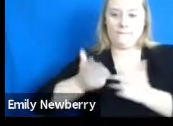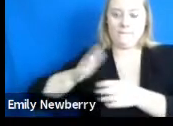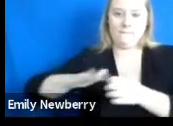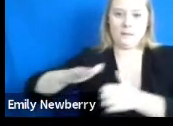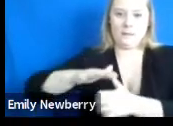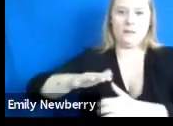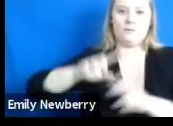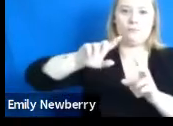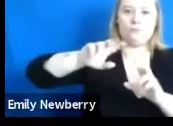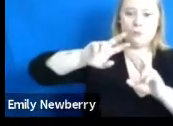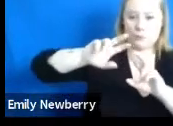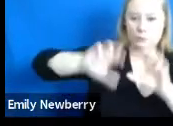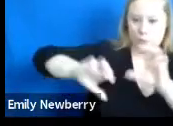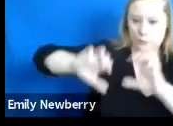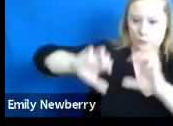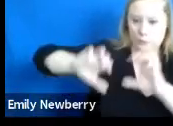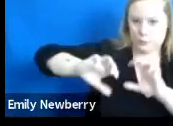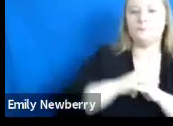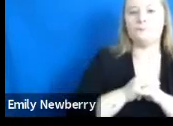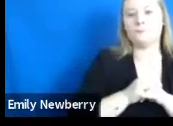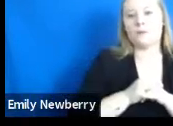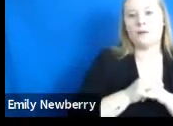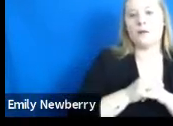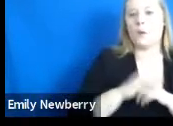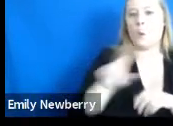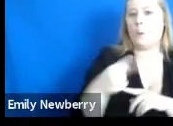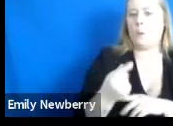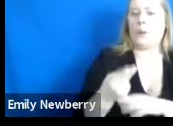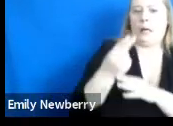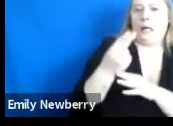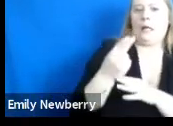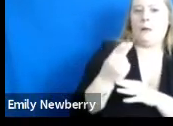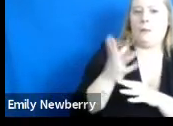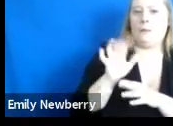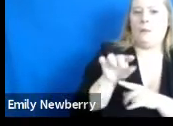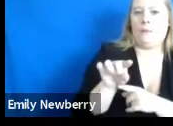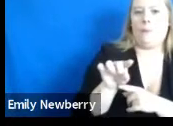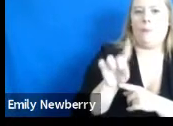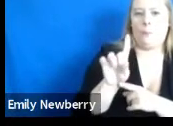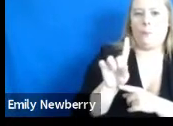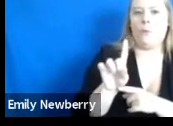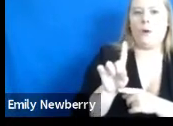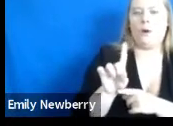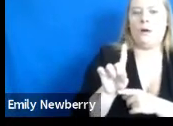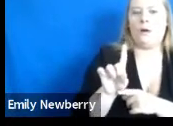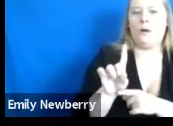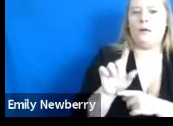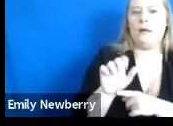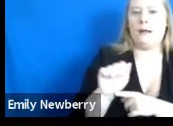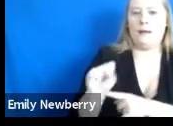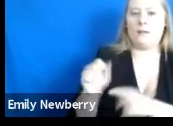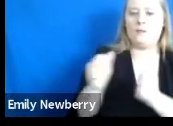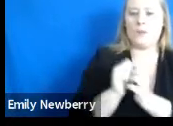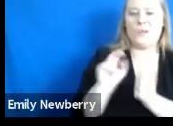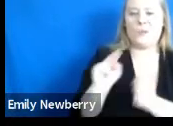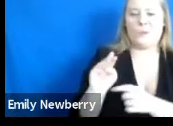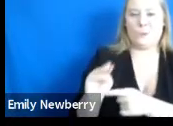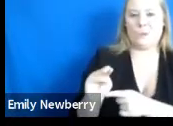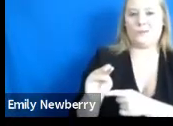was higher than what was recommended as per the guidelines of New Mexico Environment